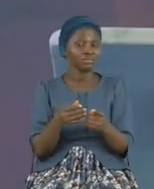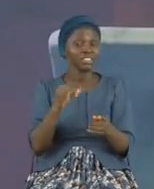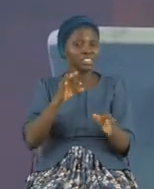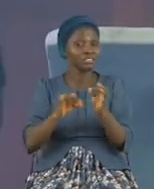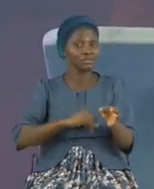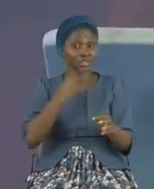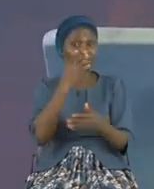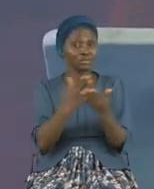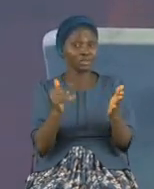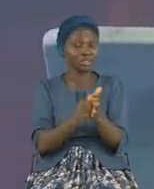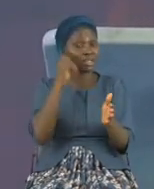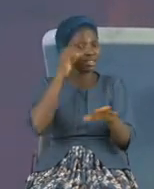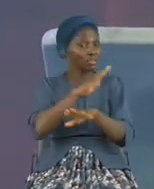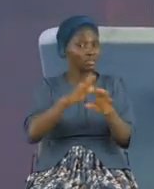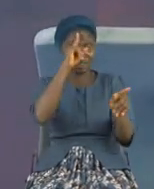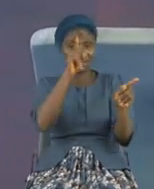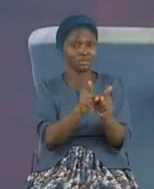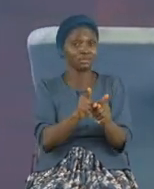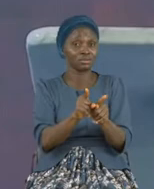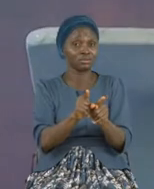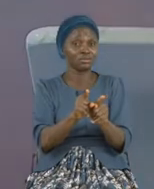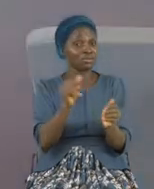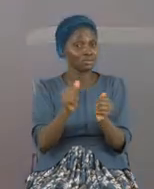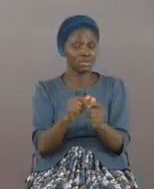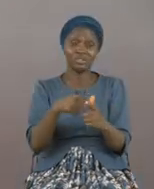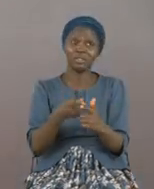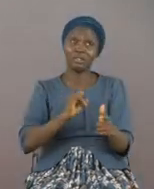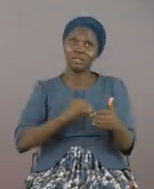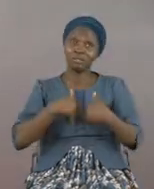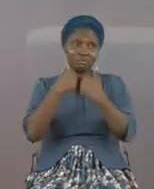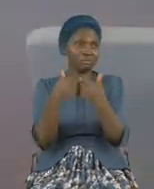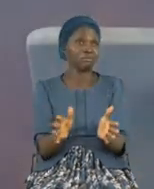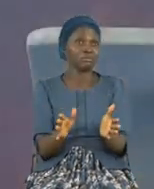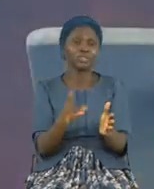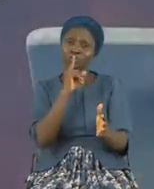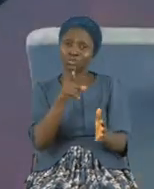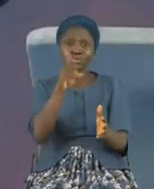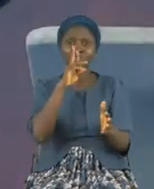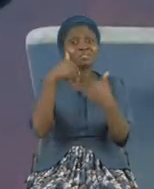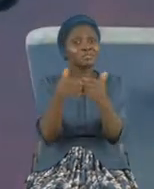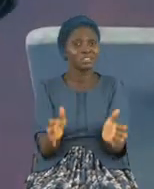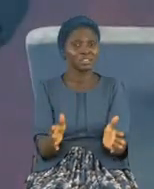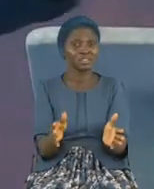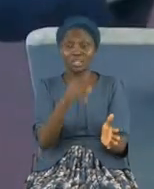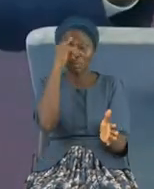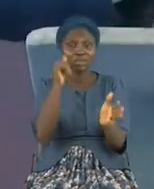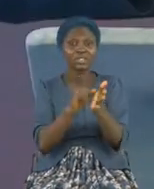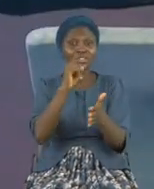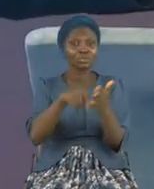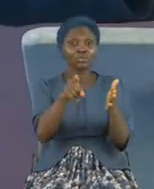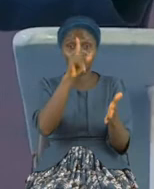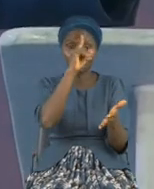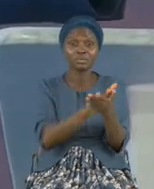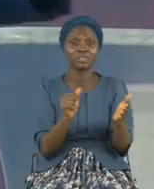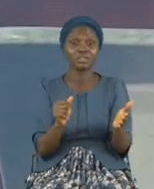then I am finished. True, you're finished, because that's what you believe. And it's unto you according